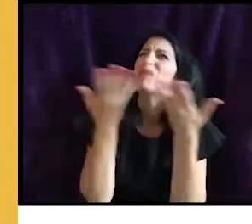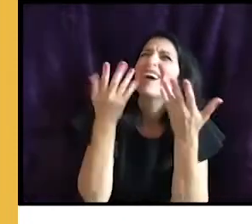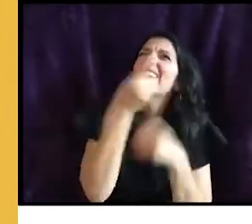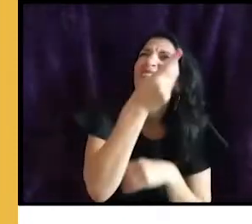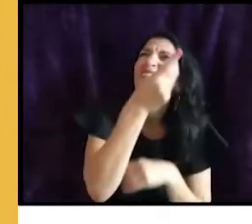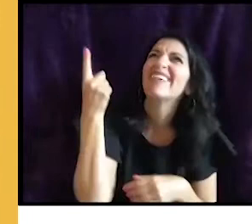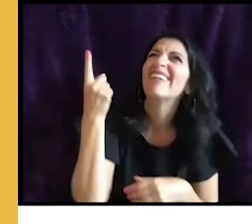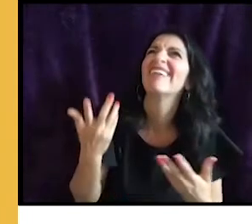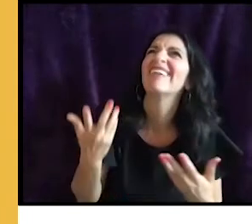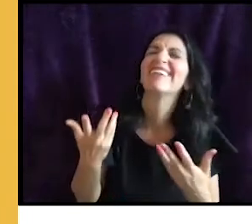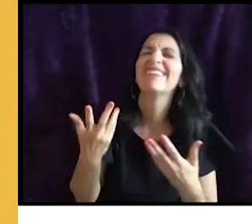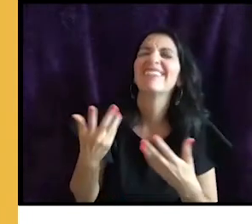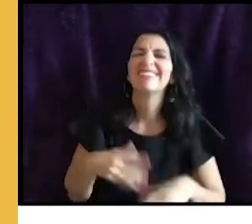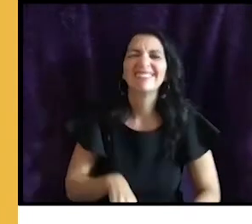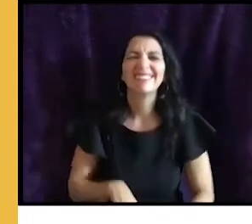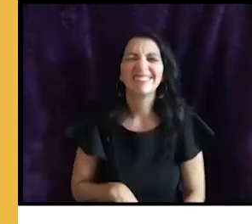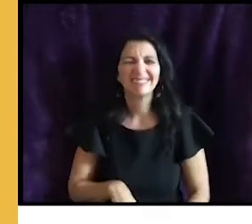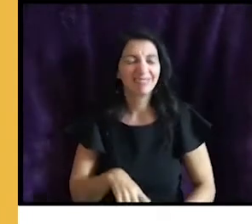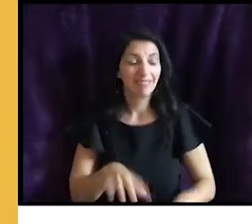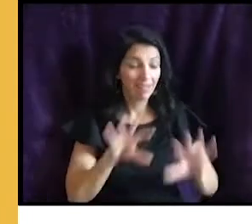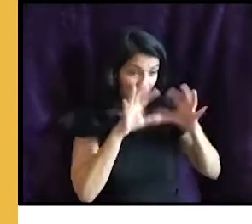how I wonder what you